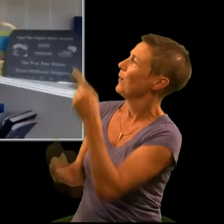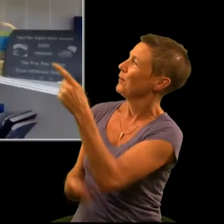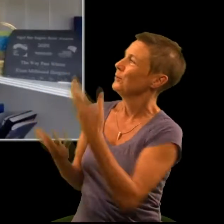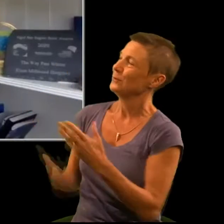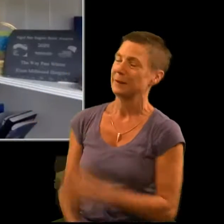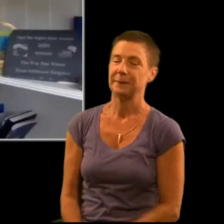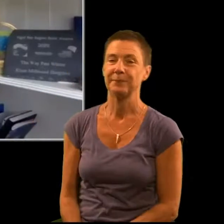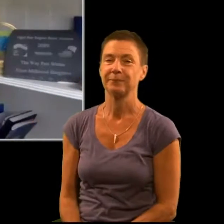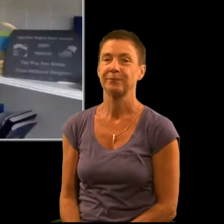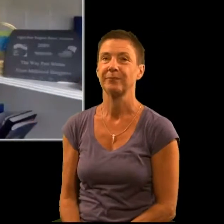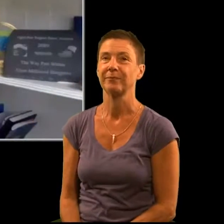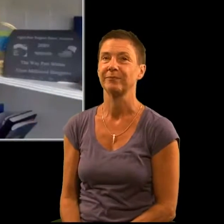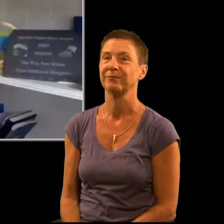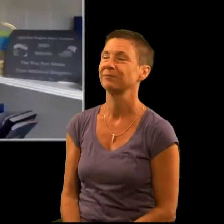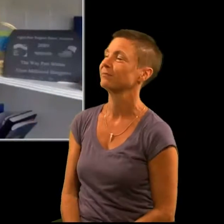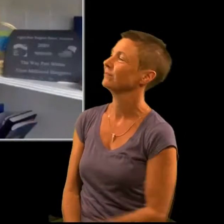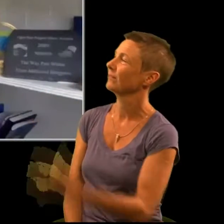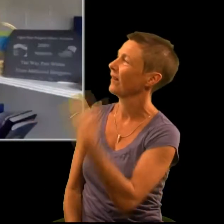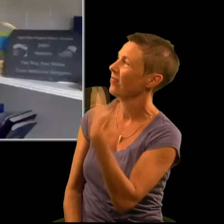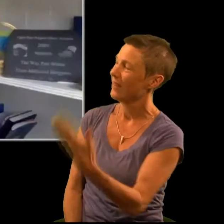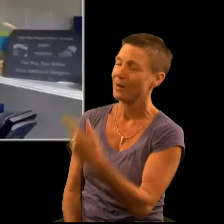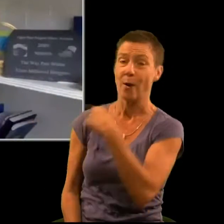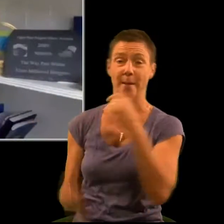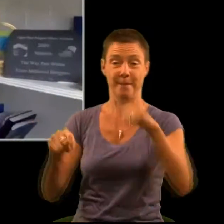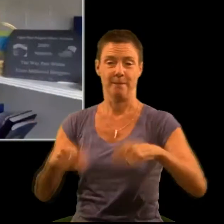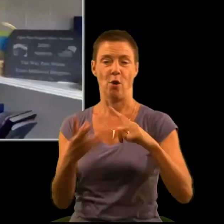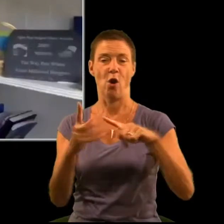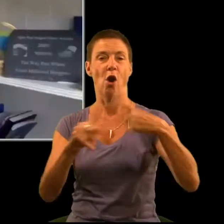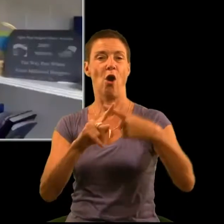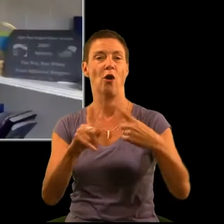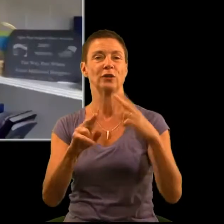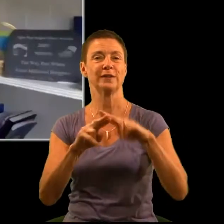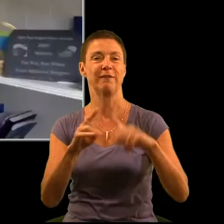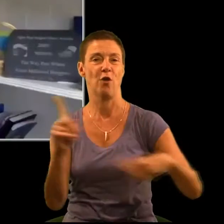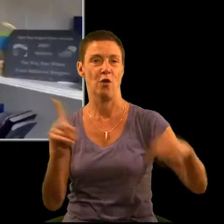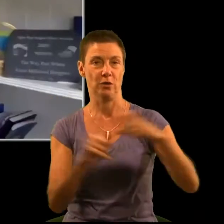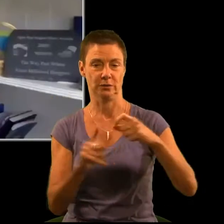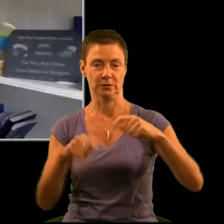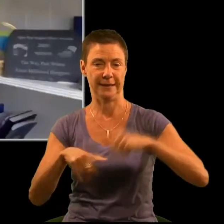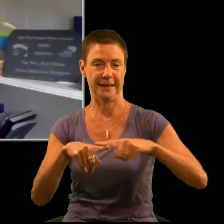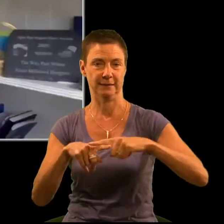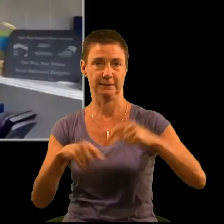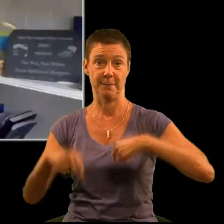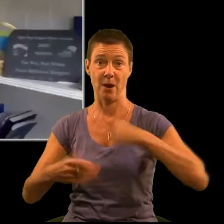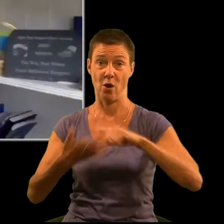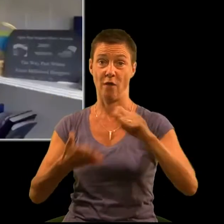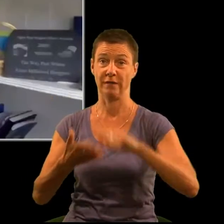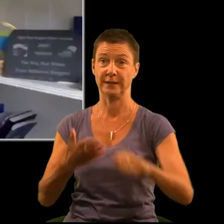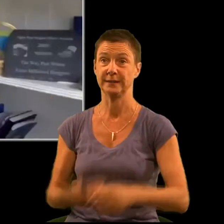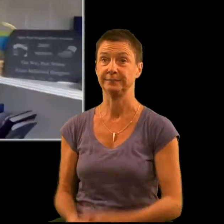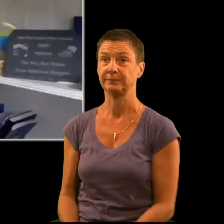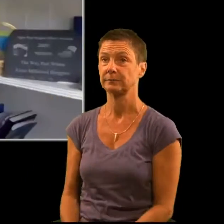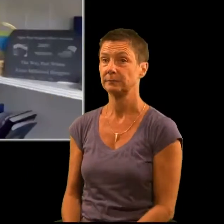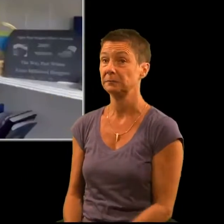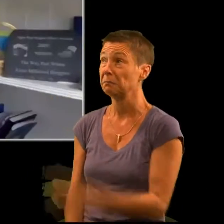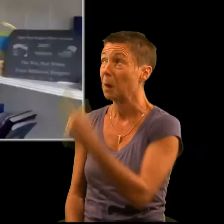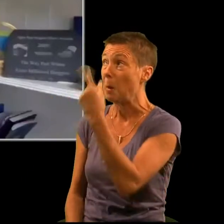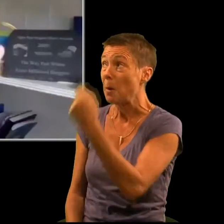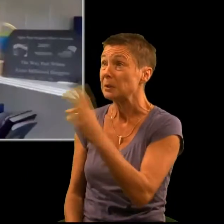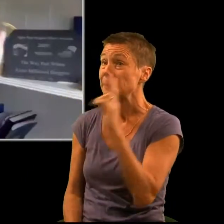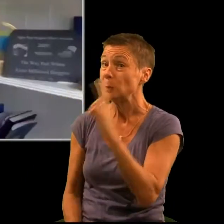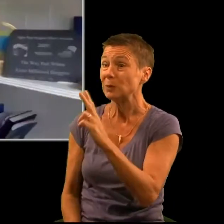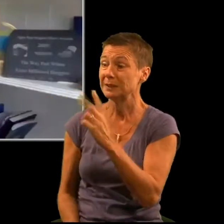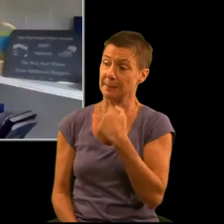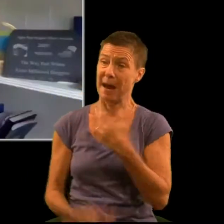you today? I'm very well, thank you. I'm in Oxford in my office. We might get some quality